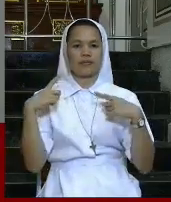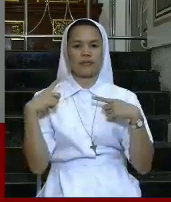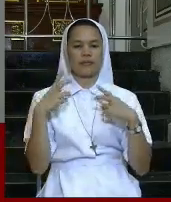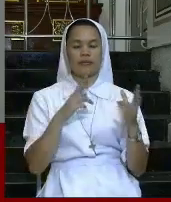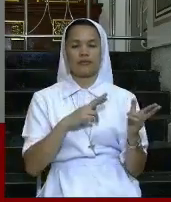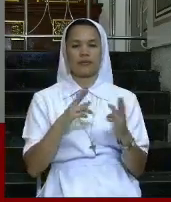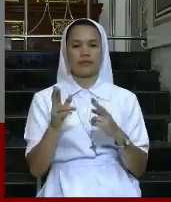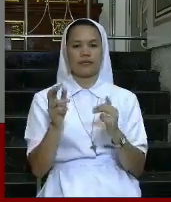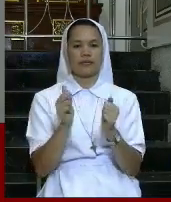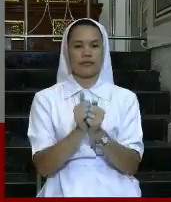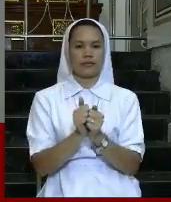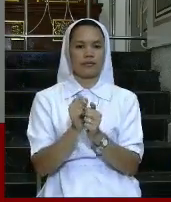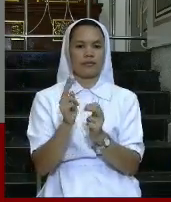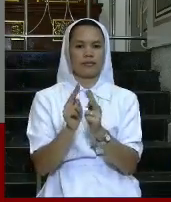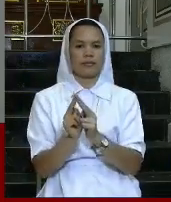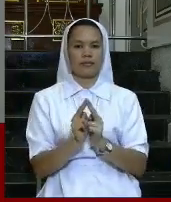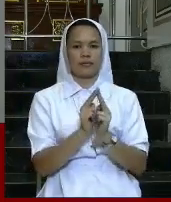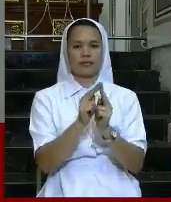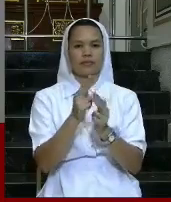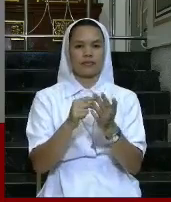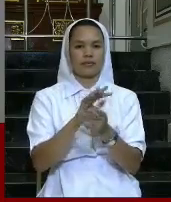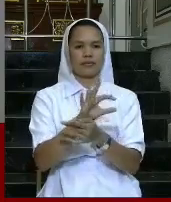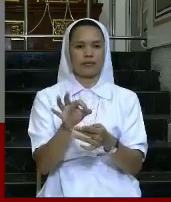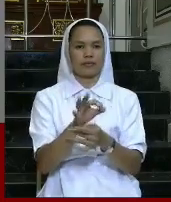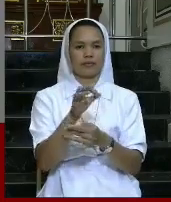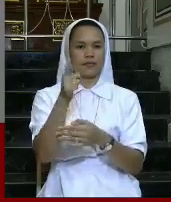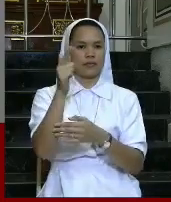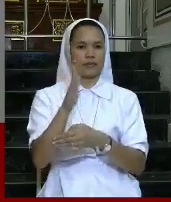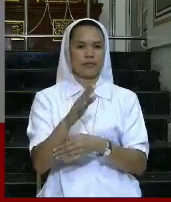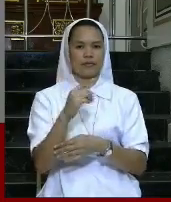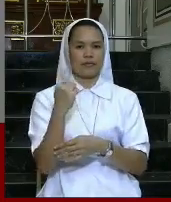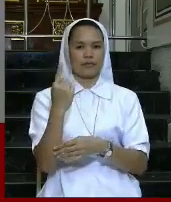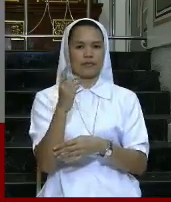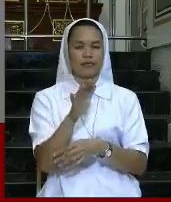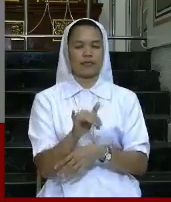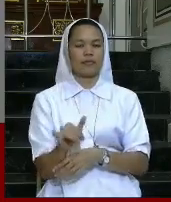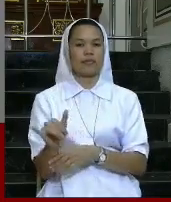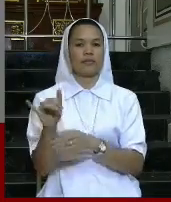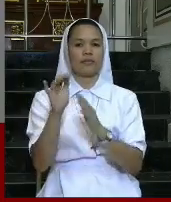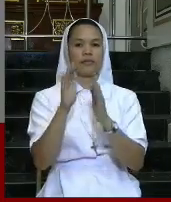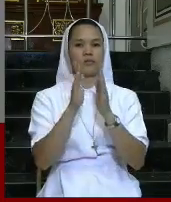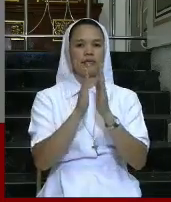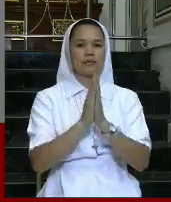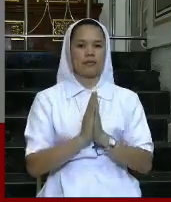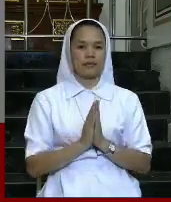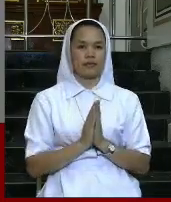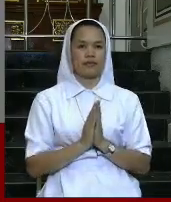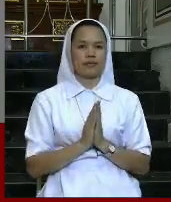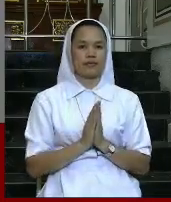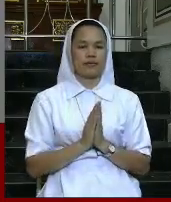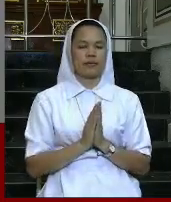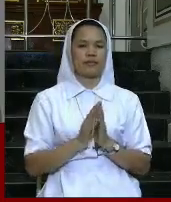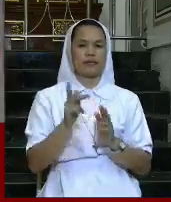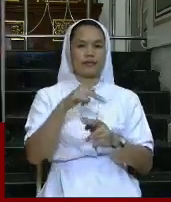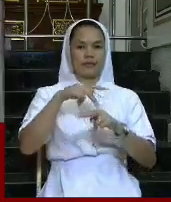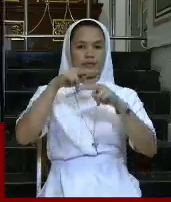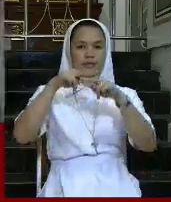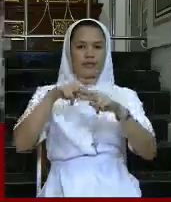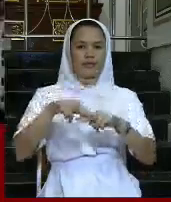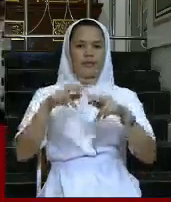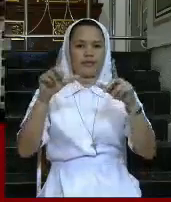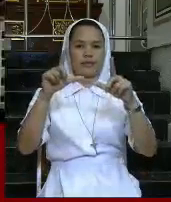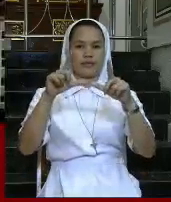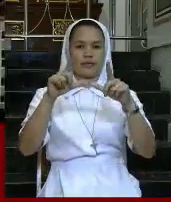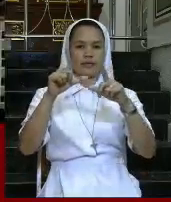reigns with you in the unity of the Holy Spirit, one God, forever and ever. Amen. Please all be seated for